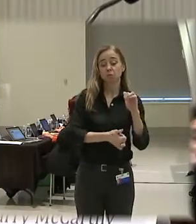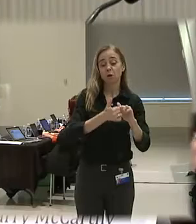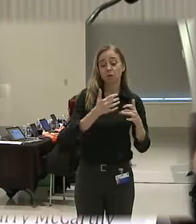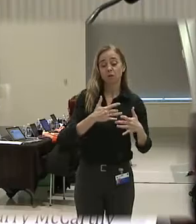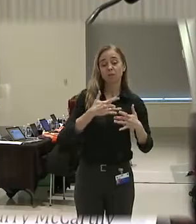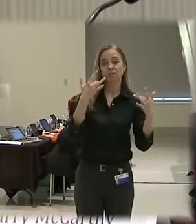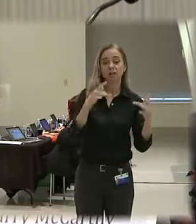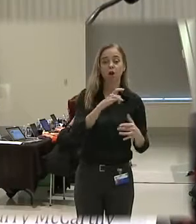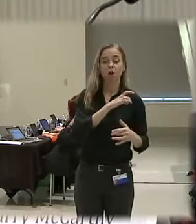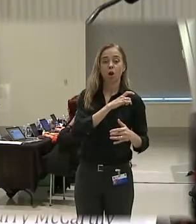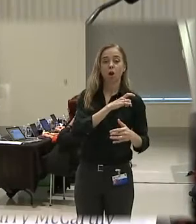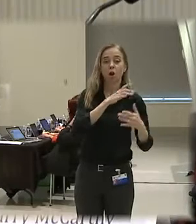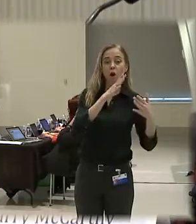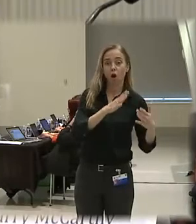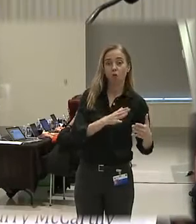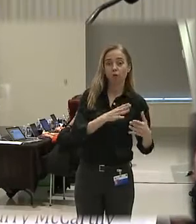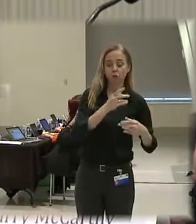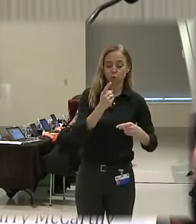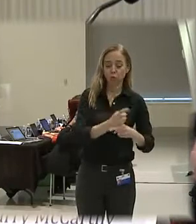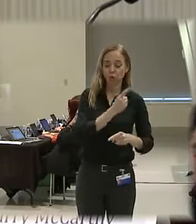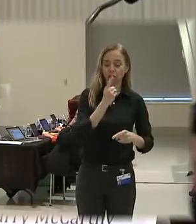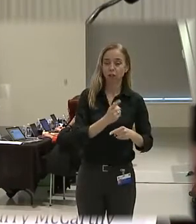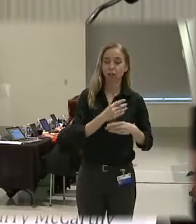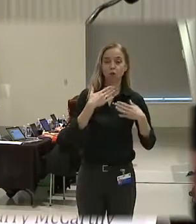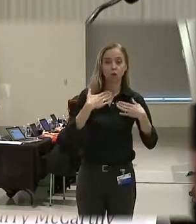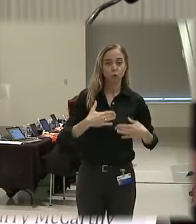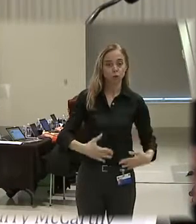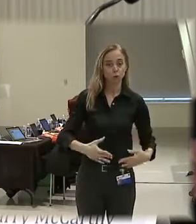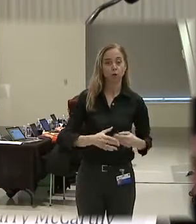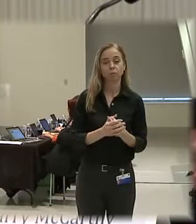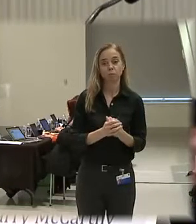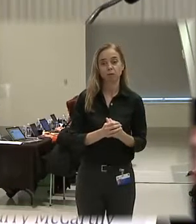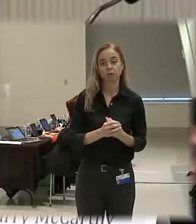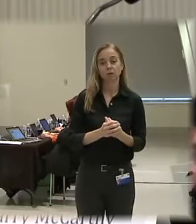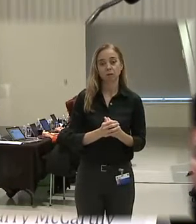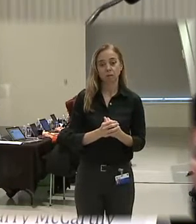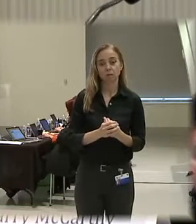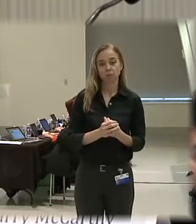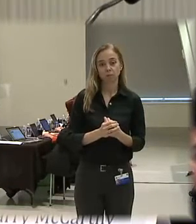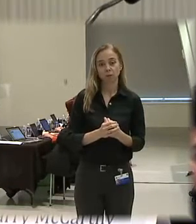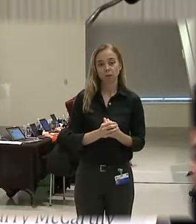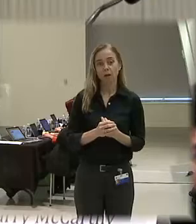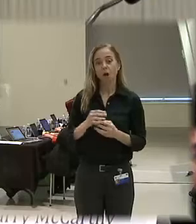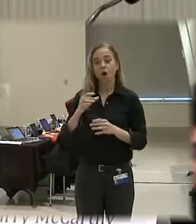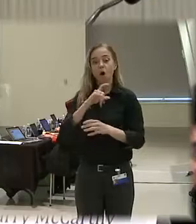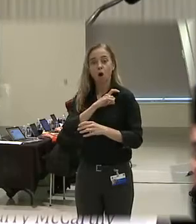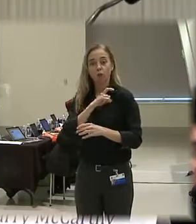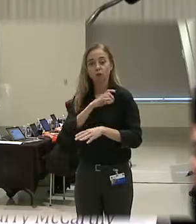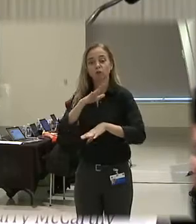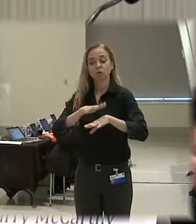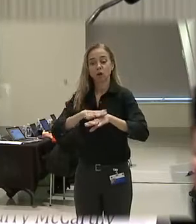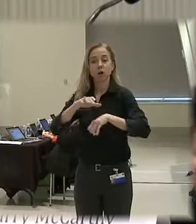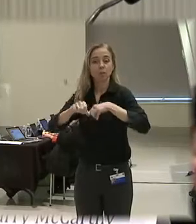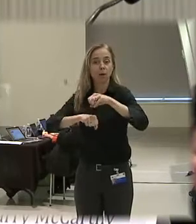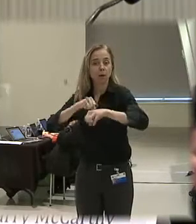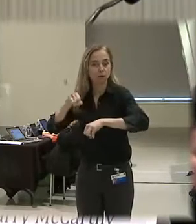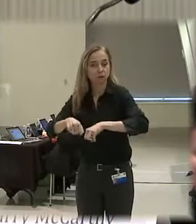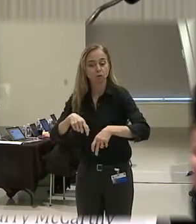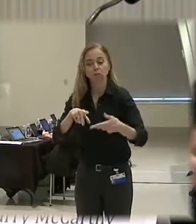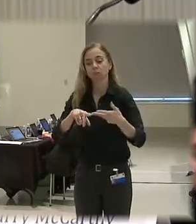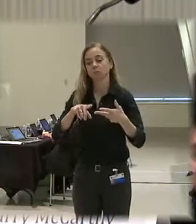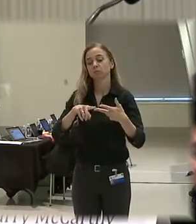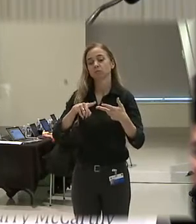was officers in regular uniforms, then layered with officers on bicycles, then layered with the use